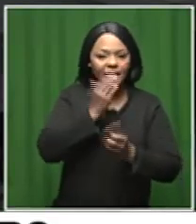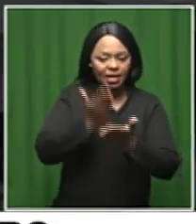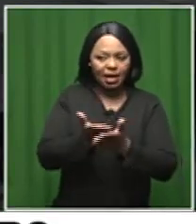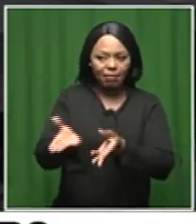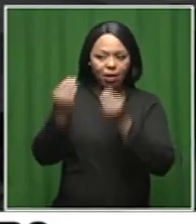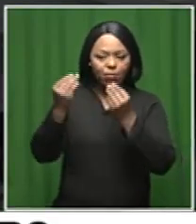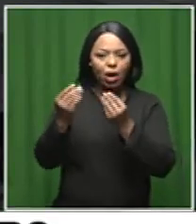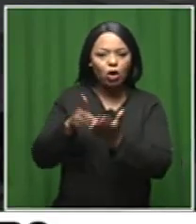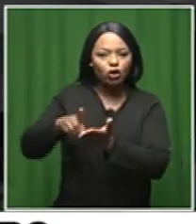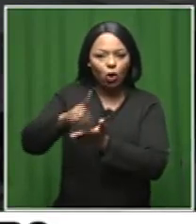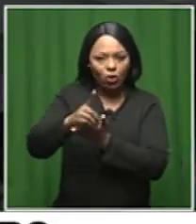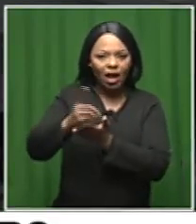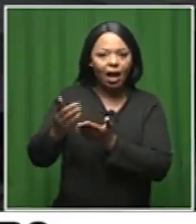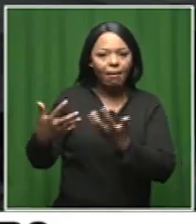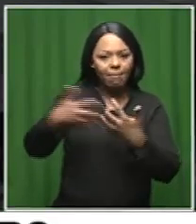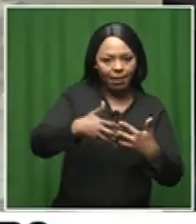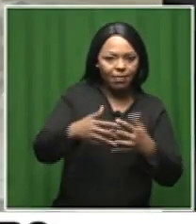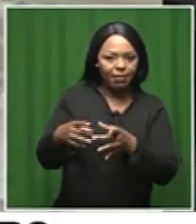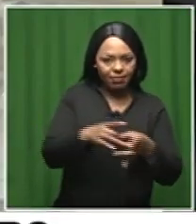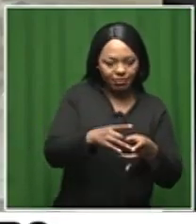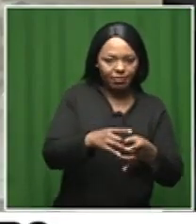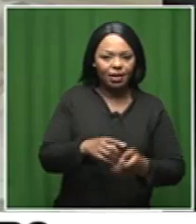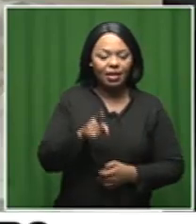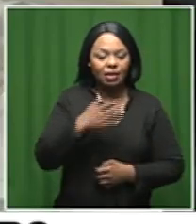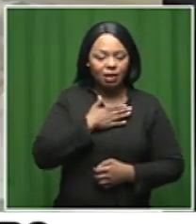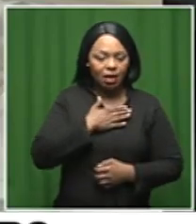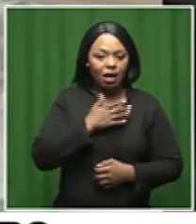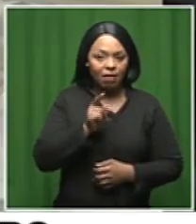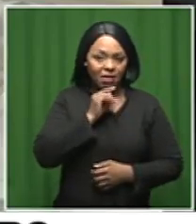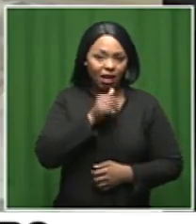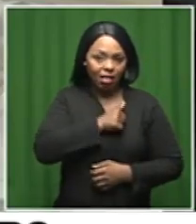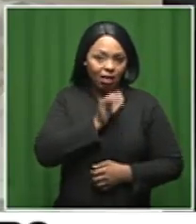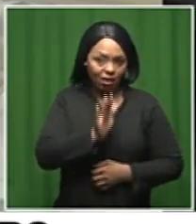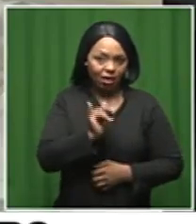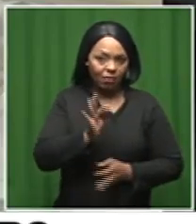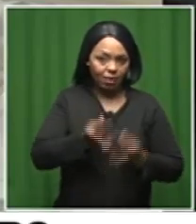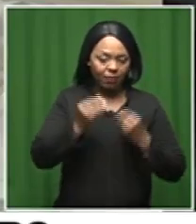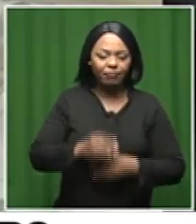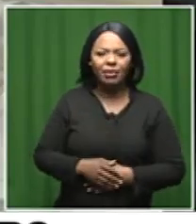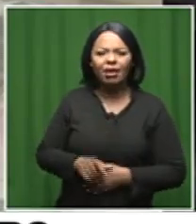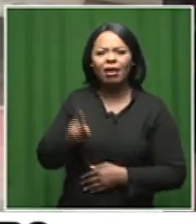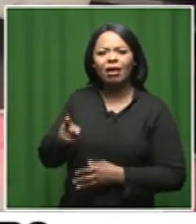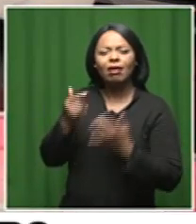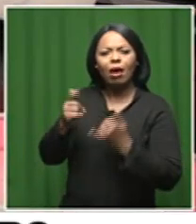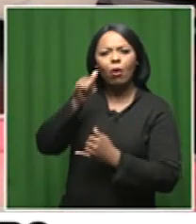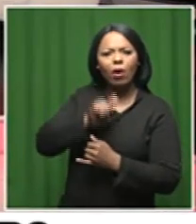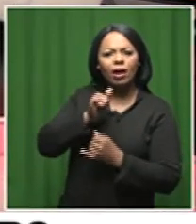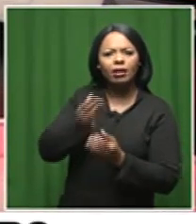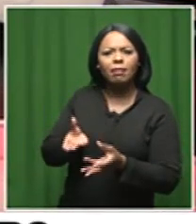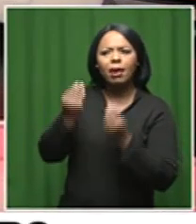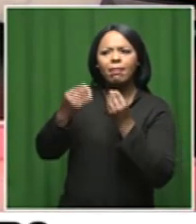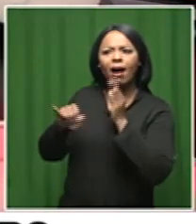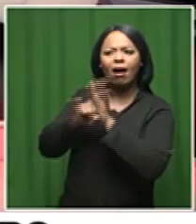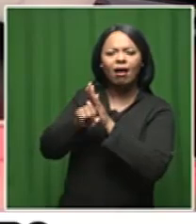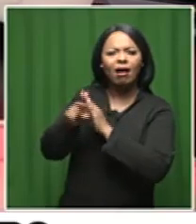absolute given. So harsh truths from the very beginning were what you were I guess, greeted to when you got this diagnosis. But